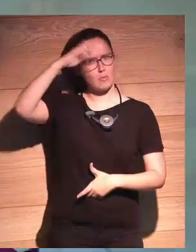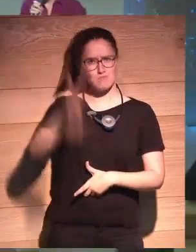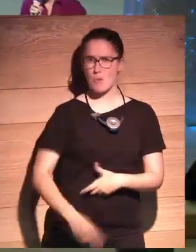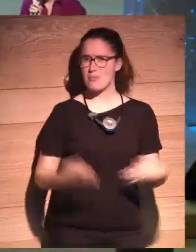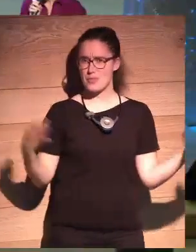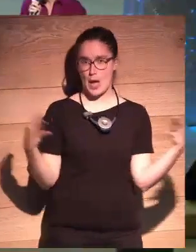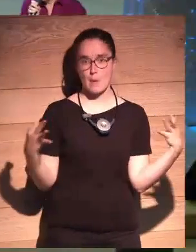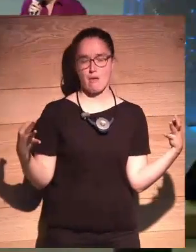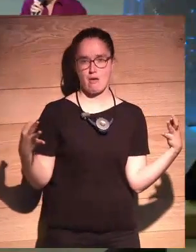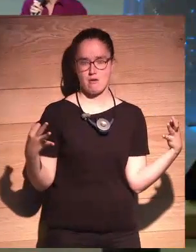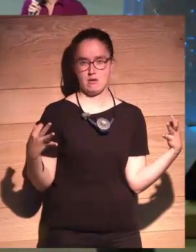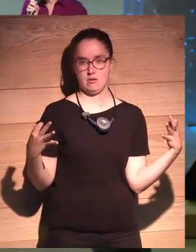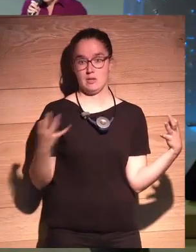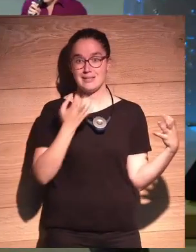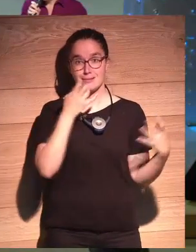culture.